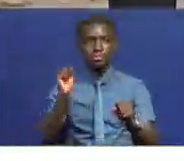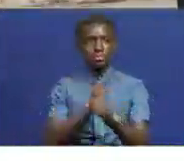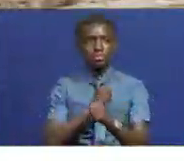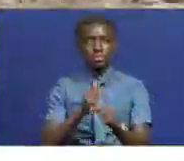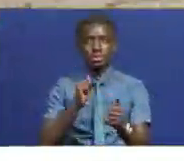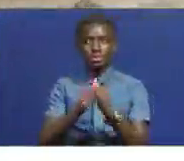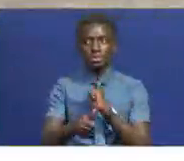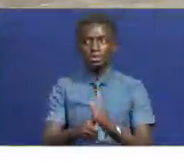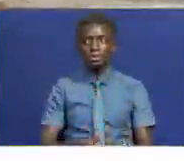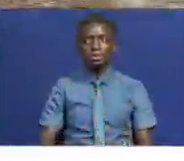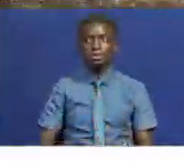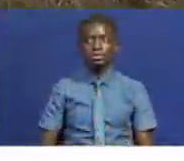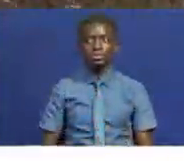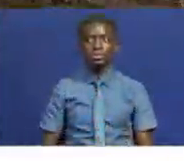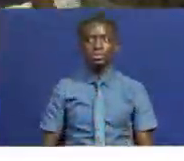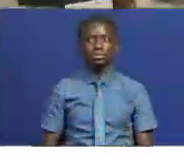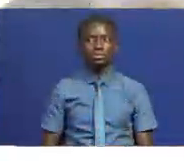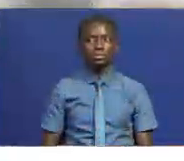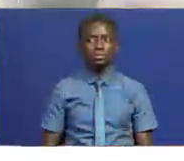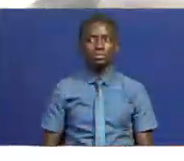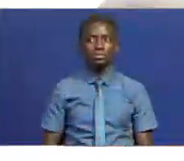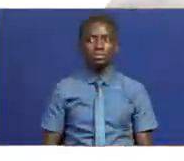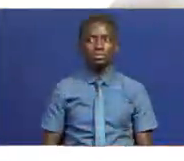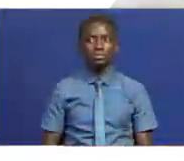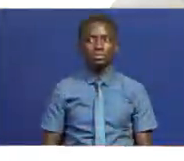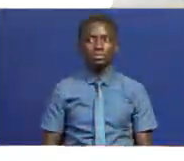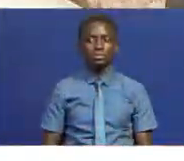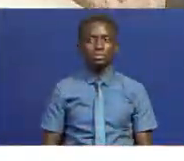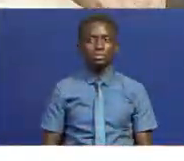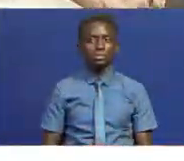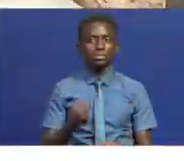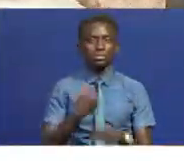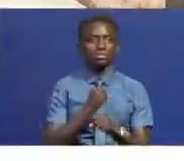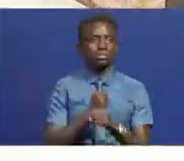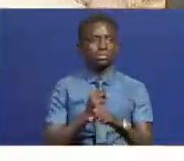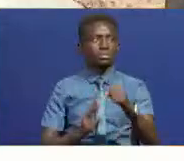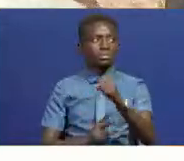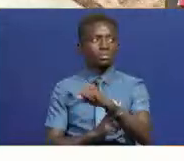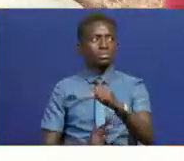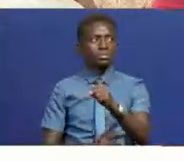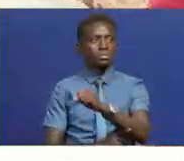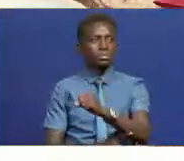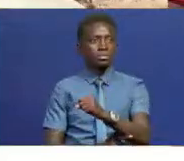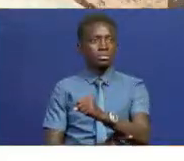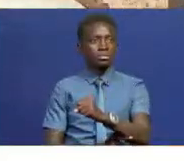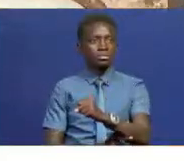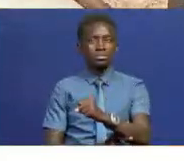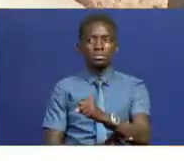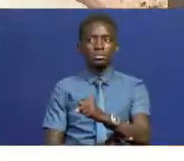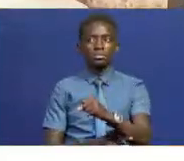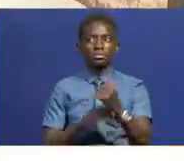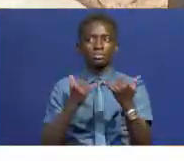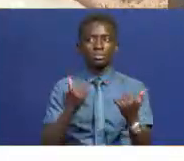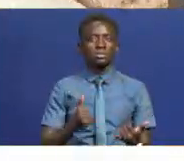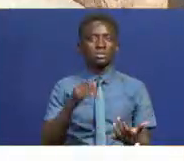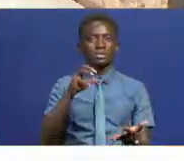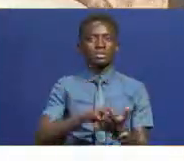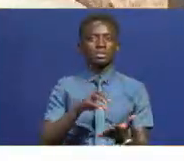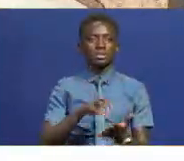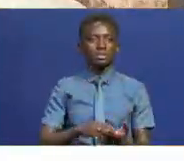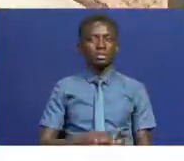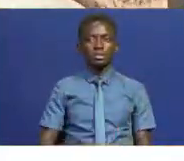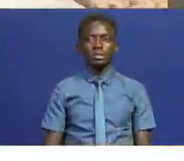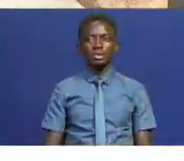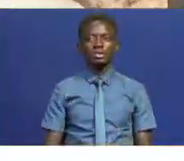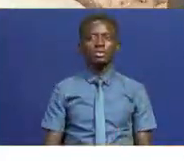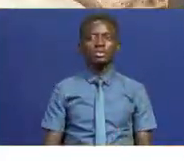So ndio tunahitaji utujengee sisi bridge. Now this is a situation that the communities here are subjected